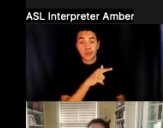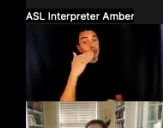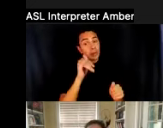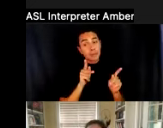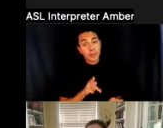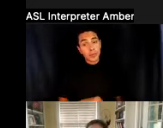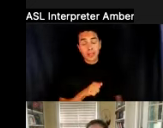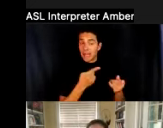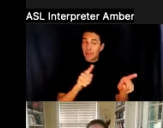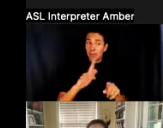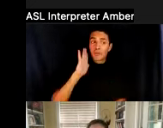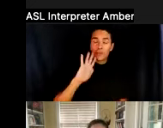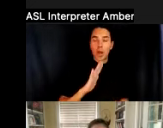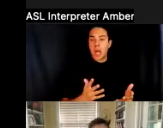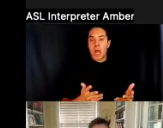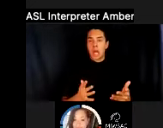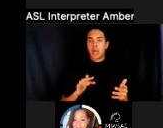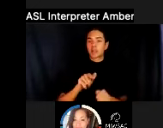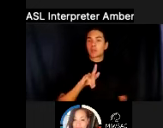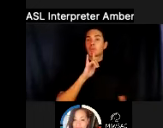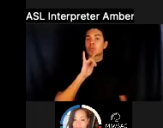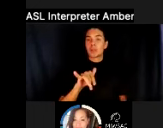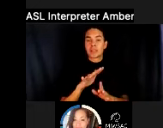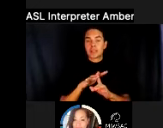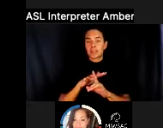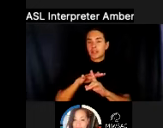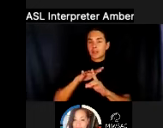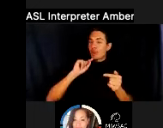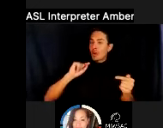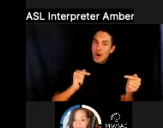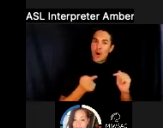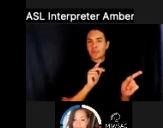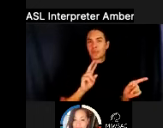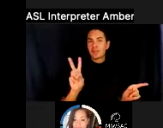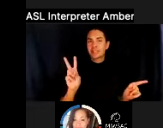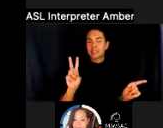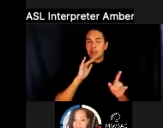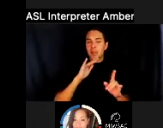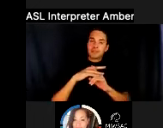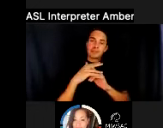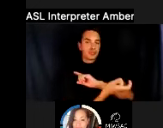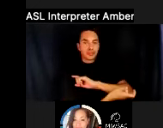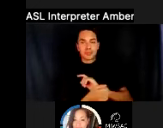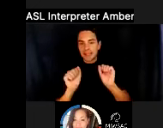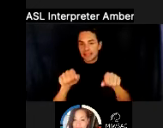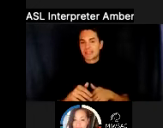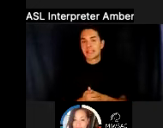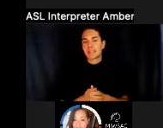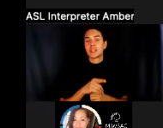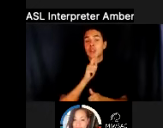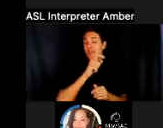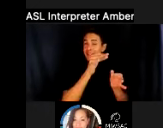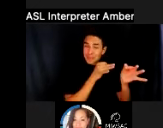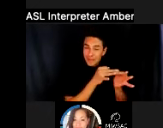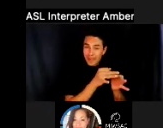So it could really harm the victim. So it's really important as an advocate that you explain the pros